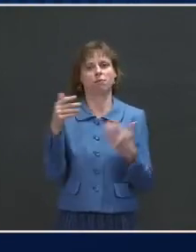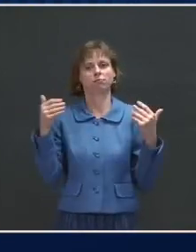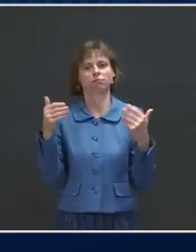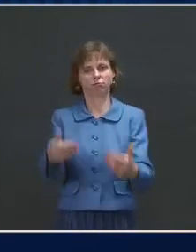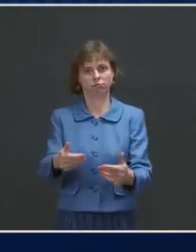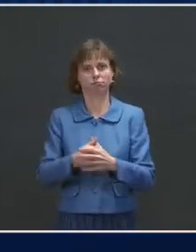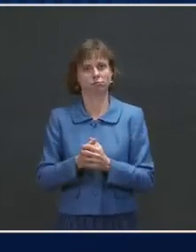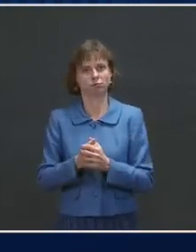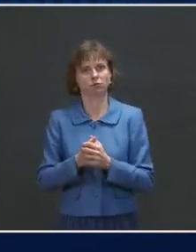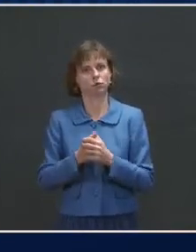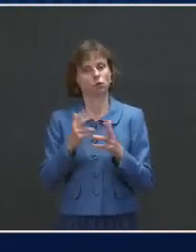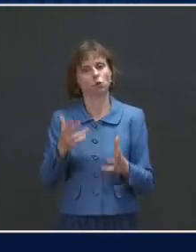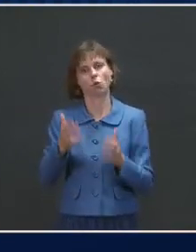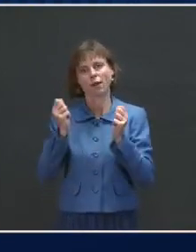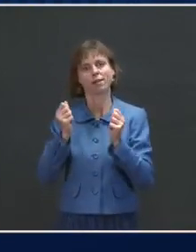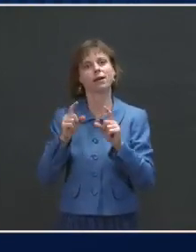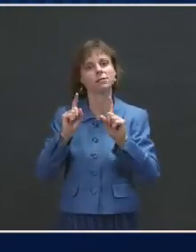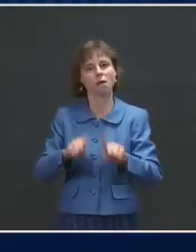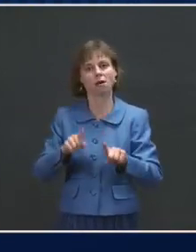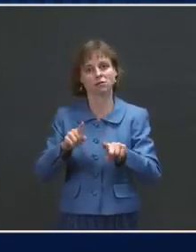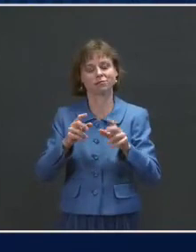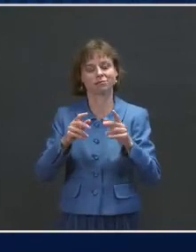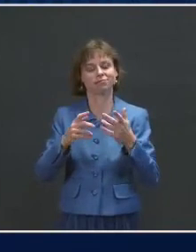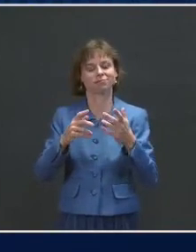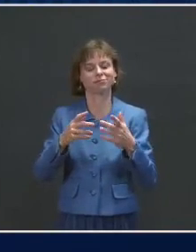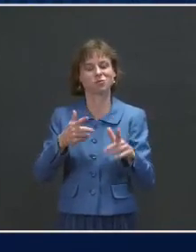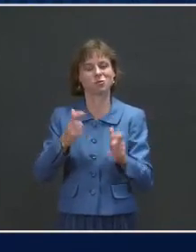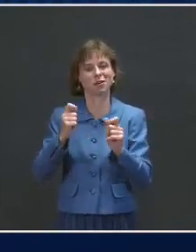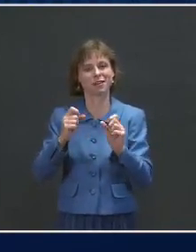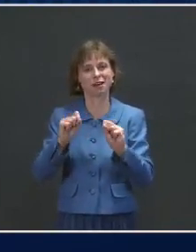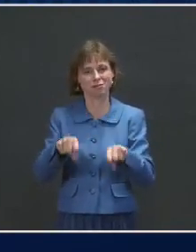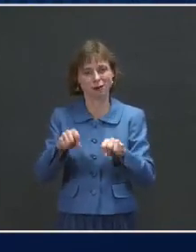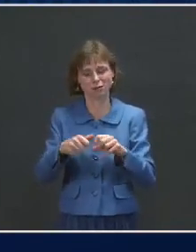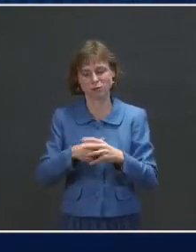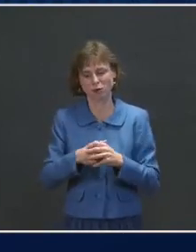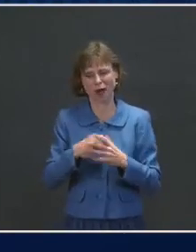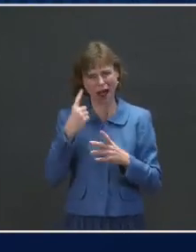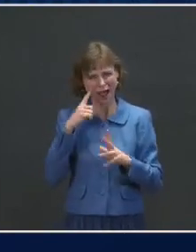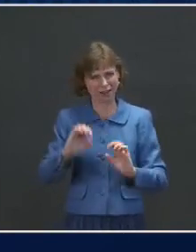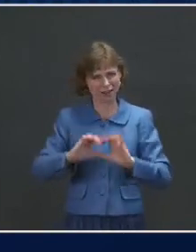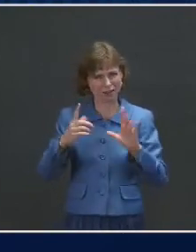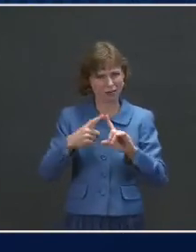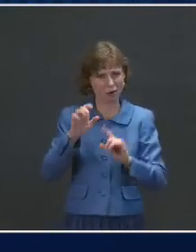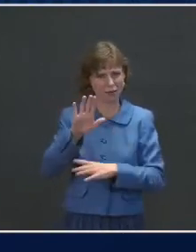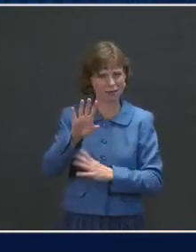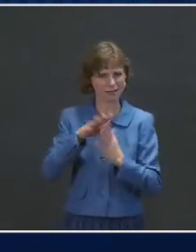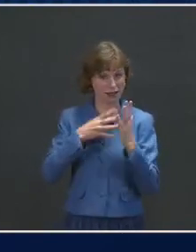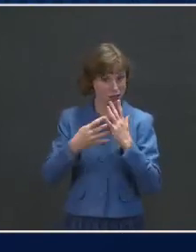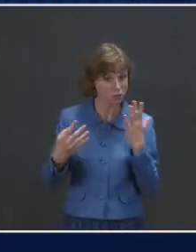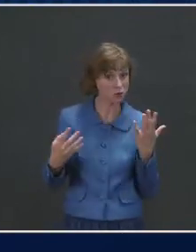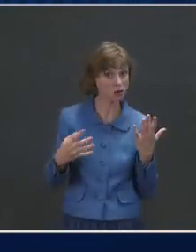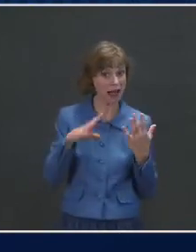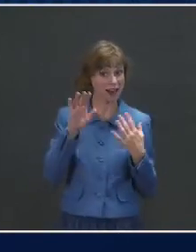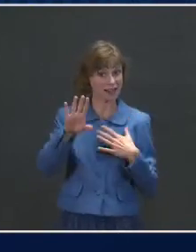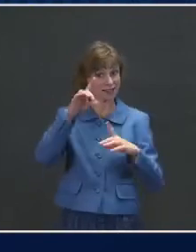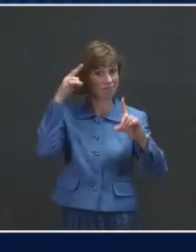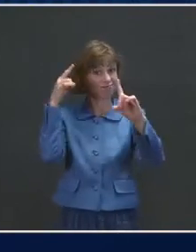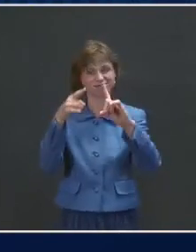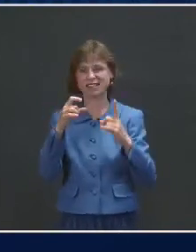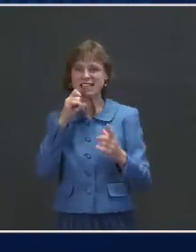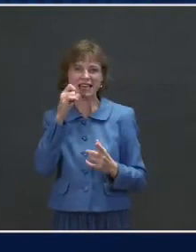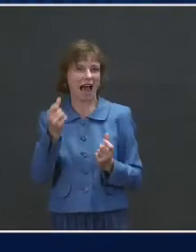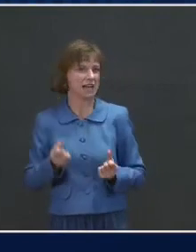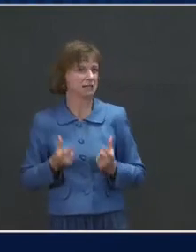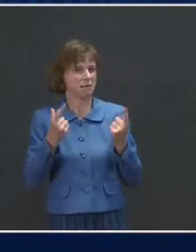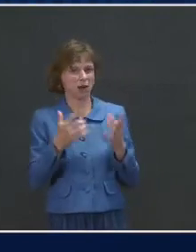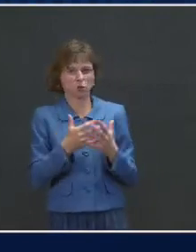as quickly as possible. So I think it's clear from his schedule and from his intention, he will not spend